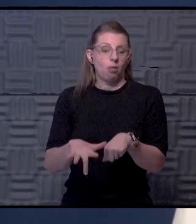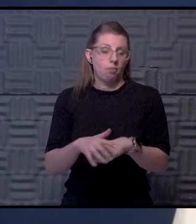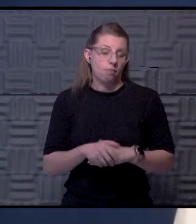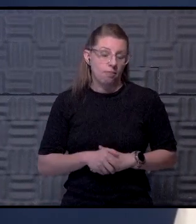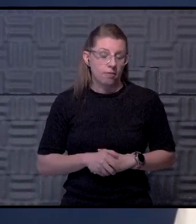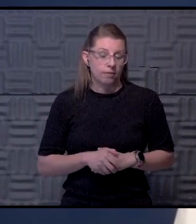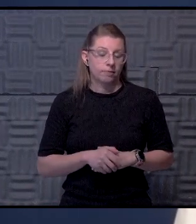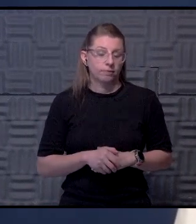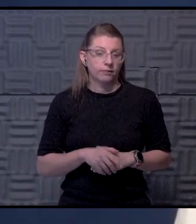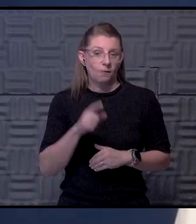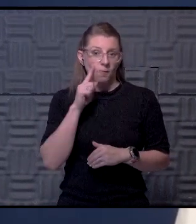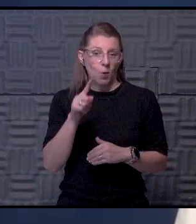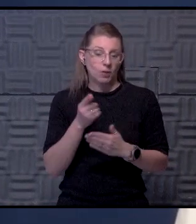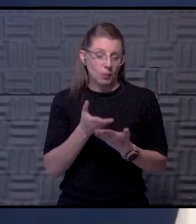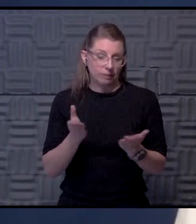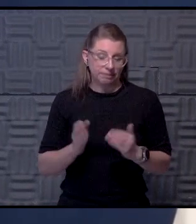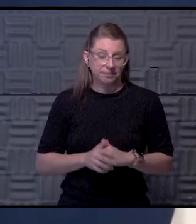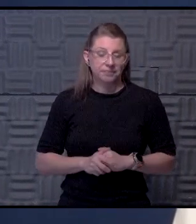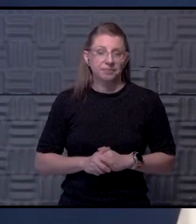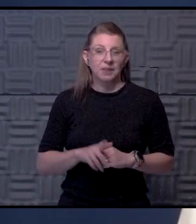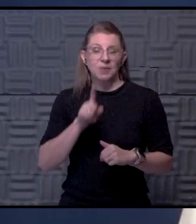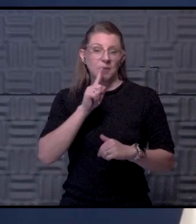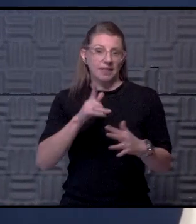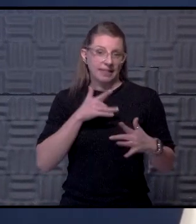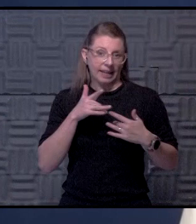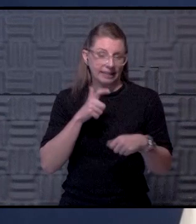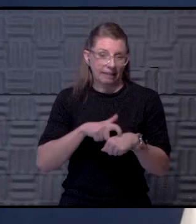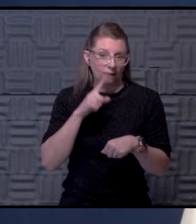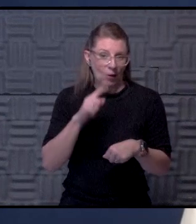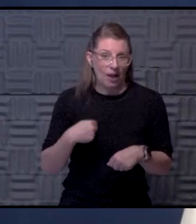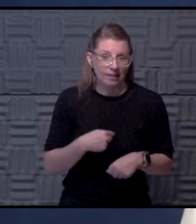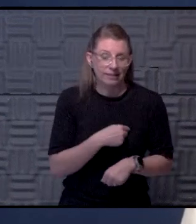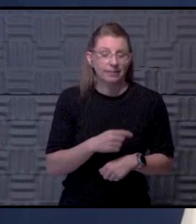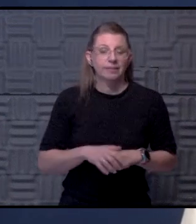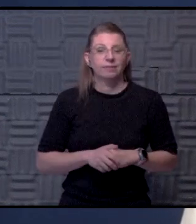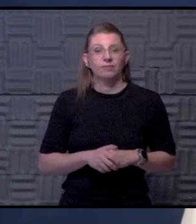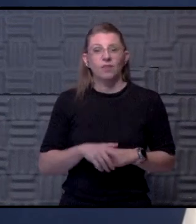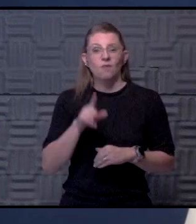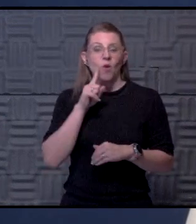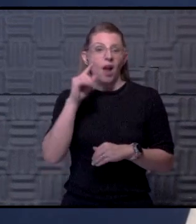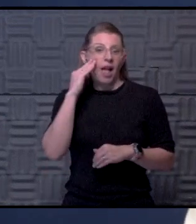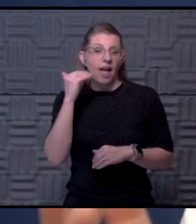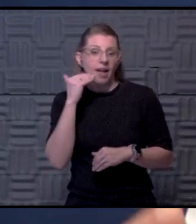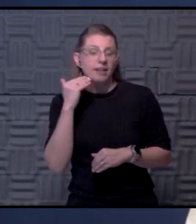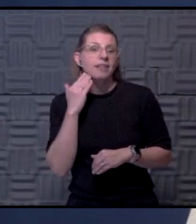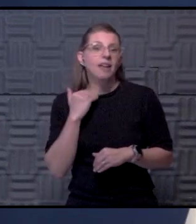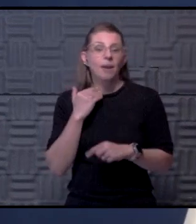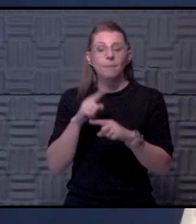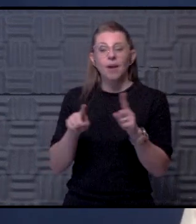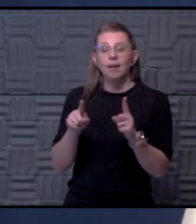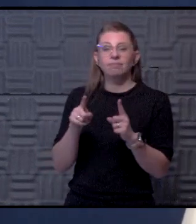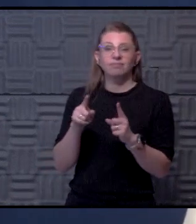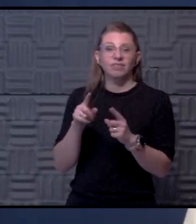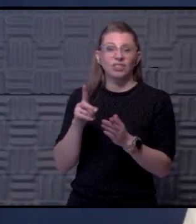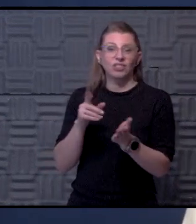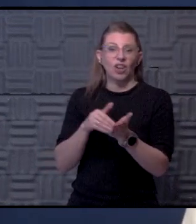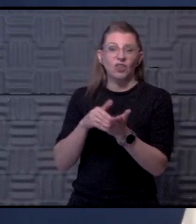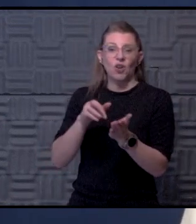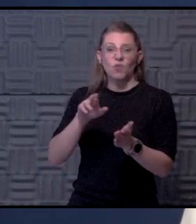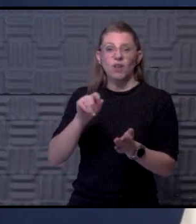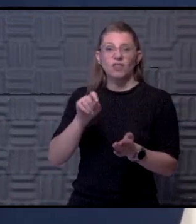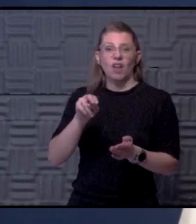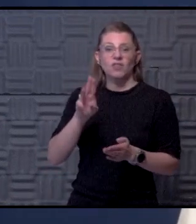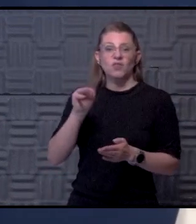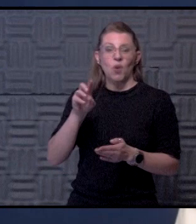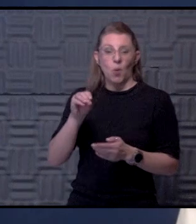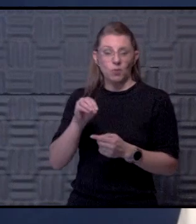to you. And so it's a very exciting time for us, especially in the head and neck. But as Dr. Rotondo said, we're learning about